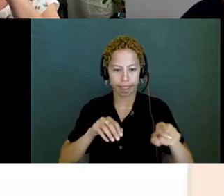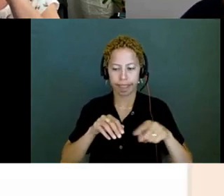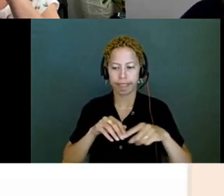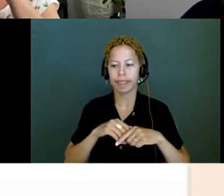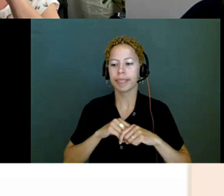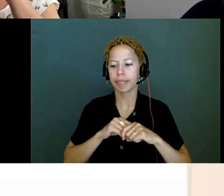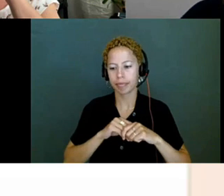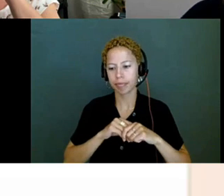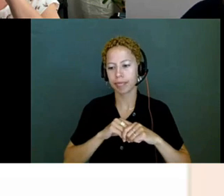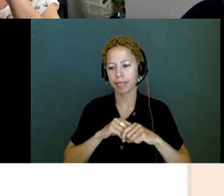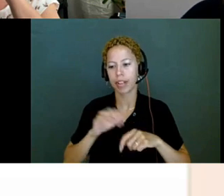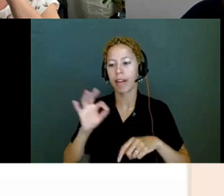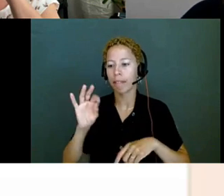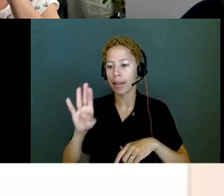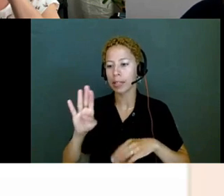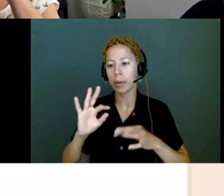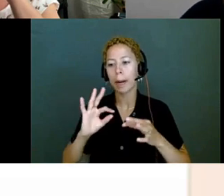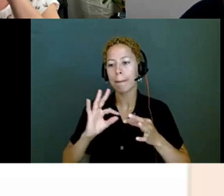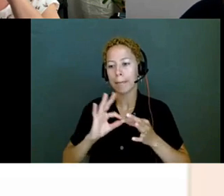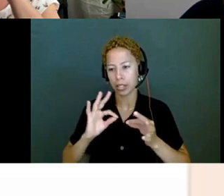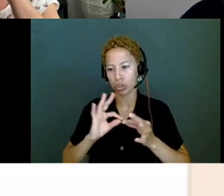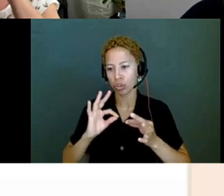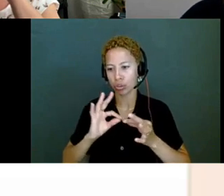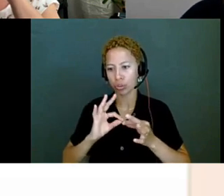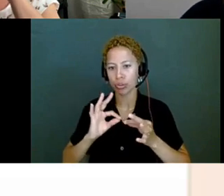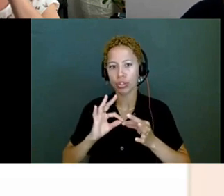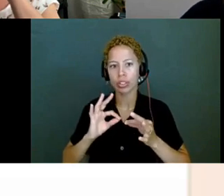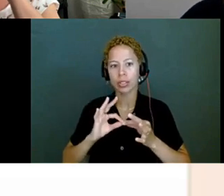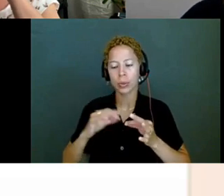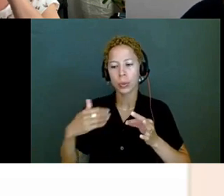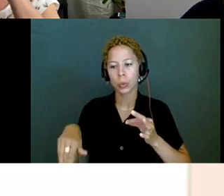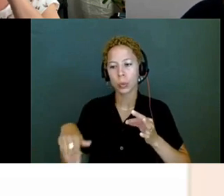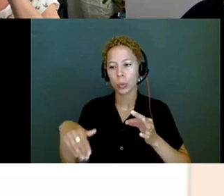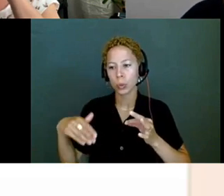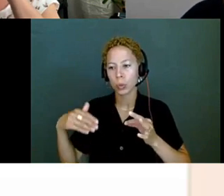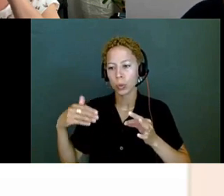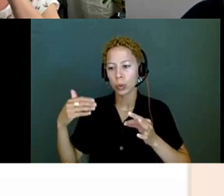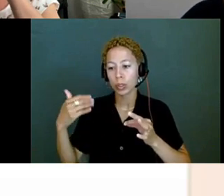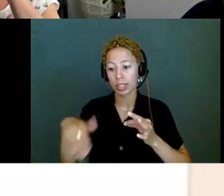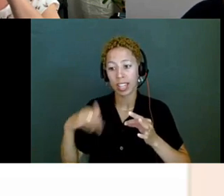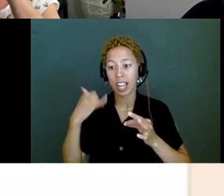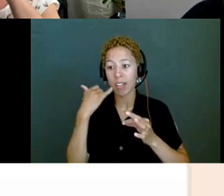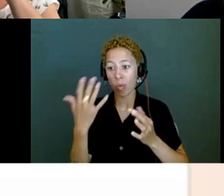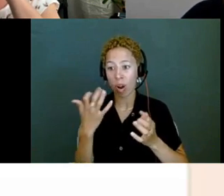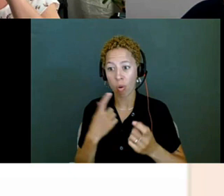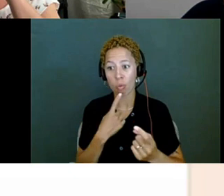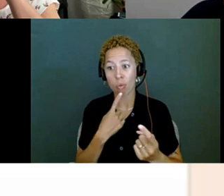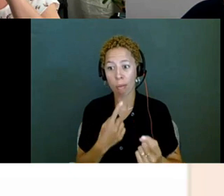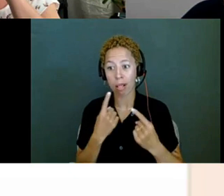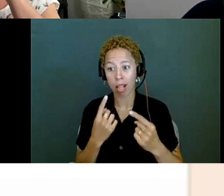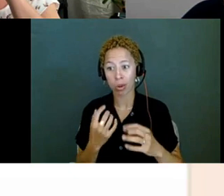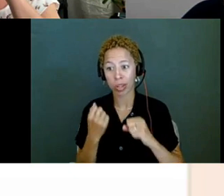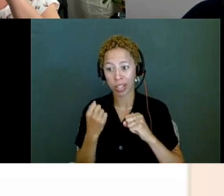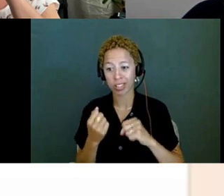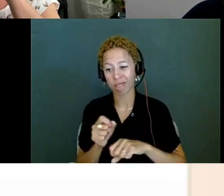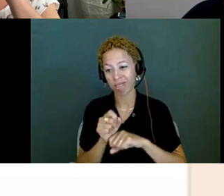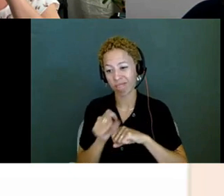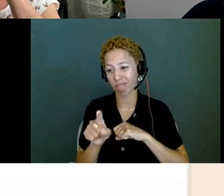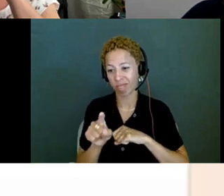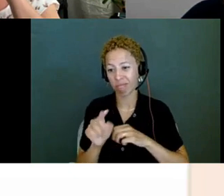Facebook Messenger. My gosh, you want to get someone to reply quickly, you message them on